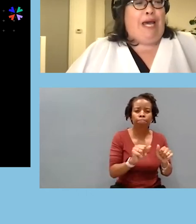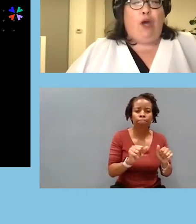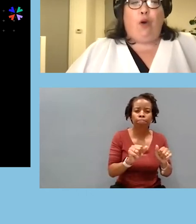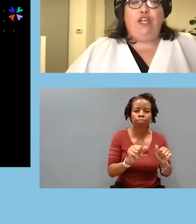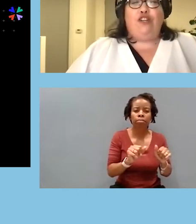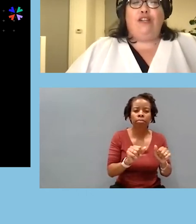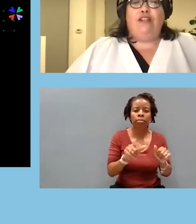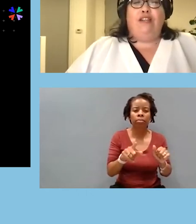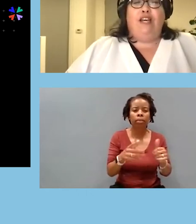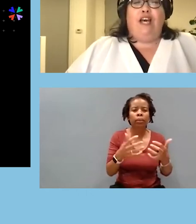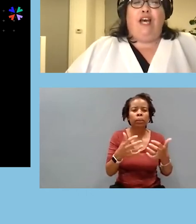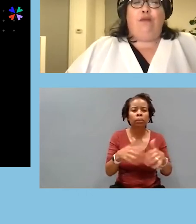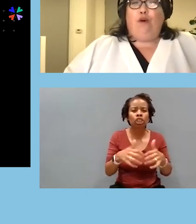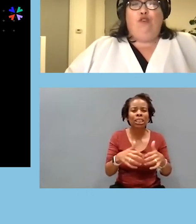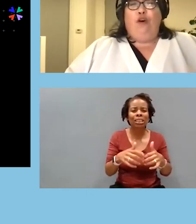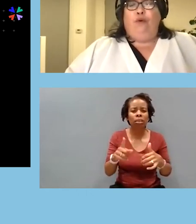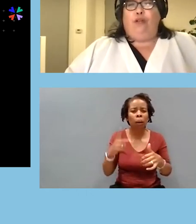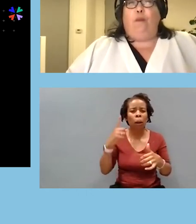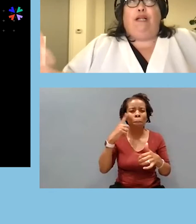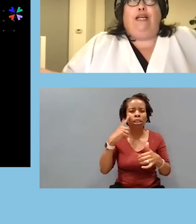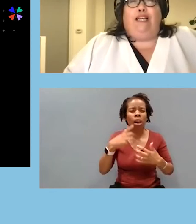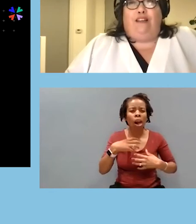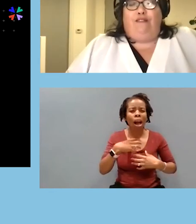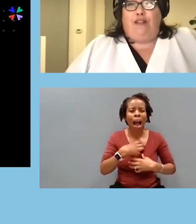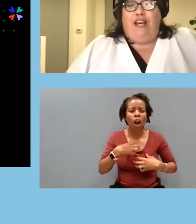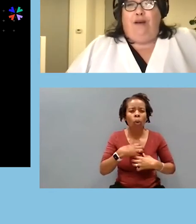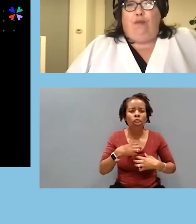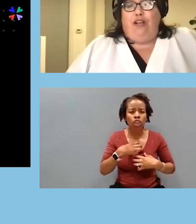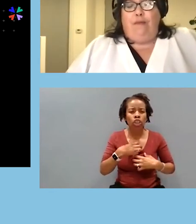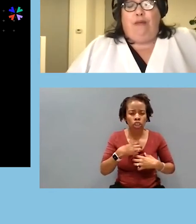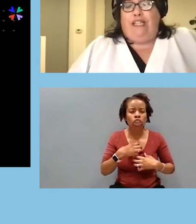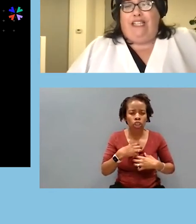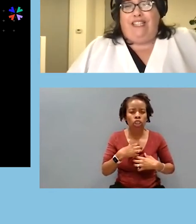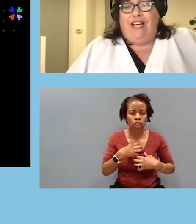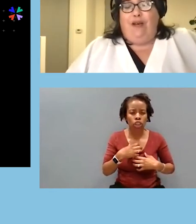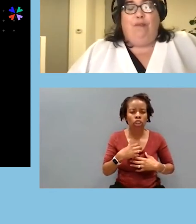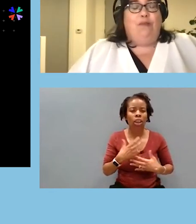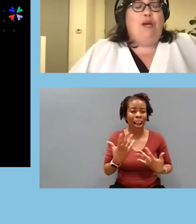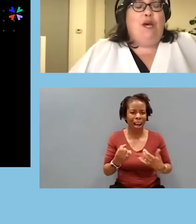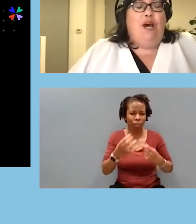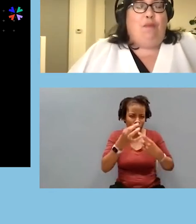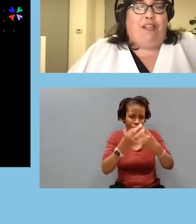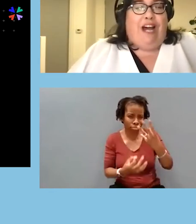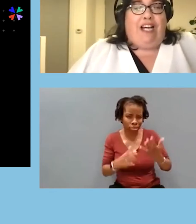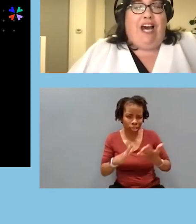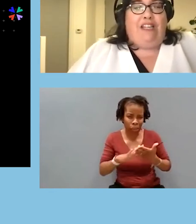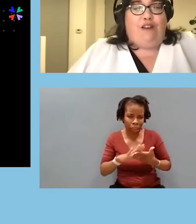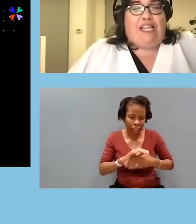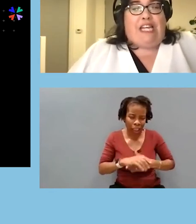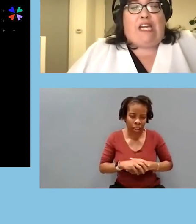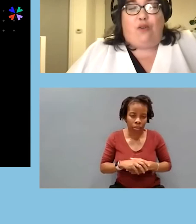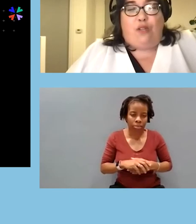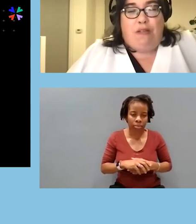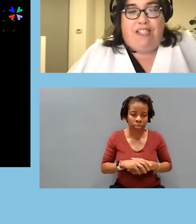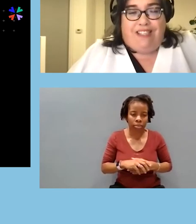mental anguish, and parole, completely different meaning, but